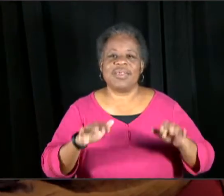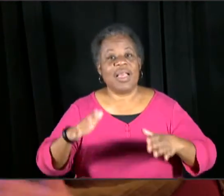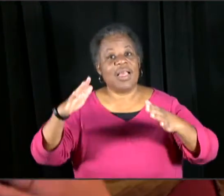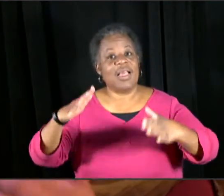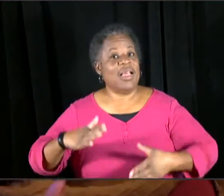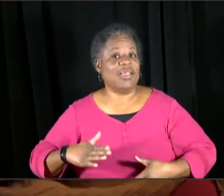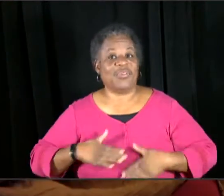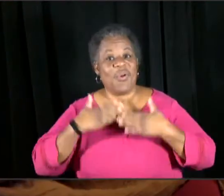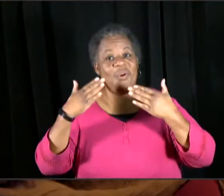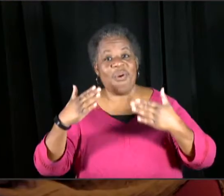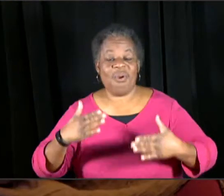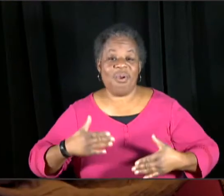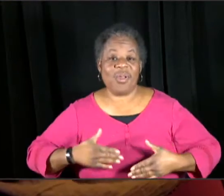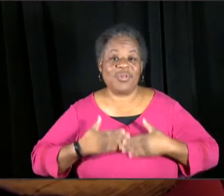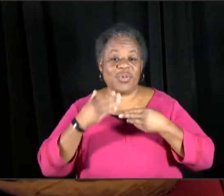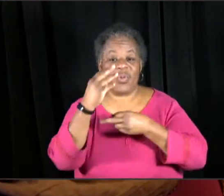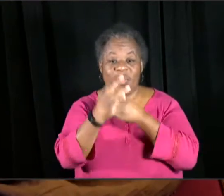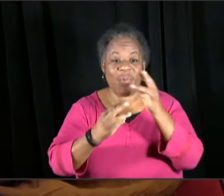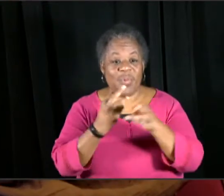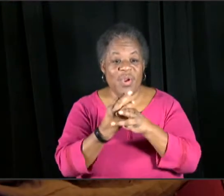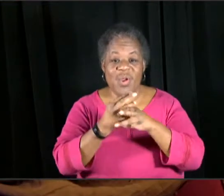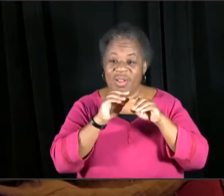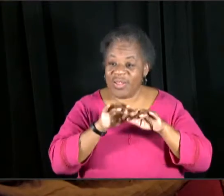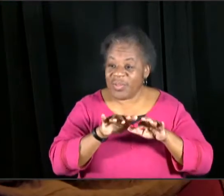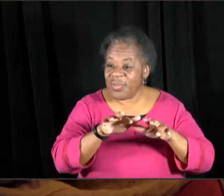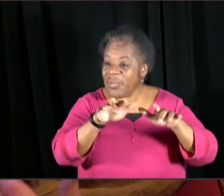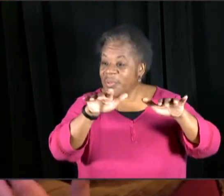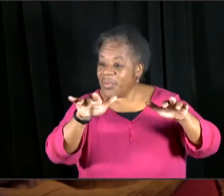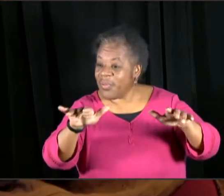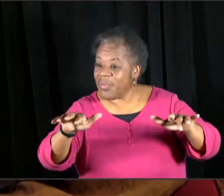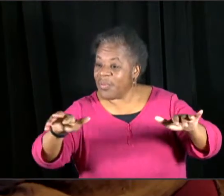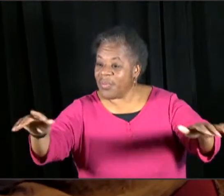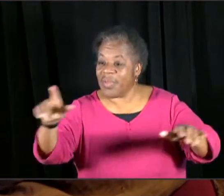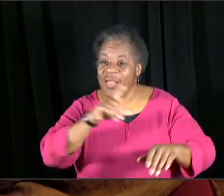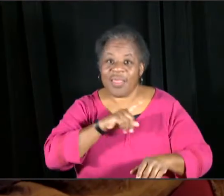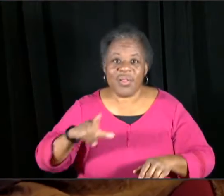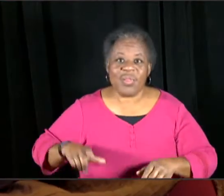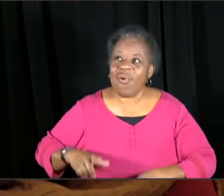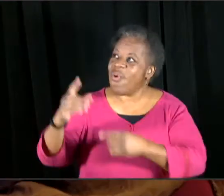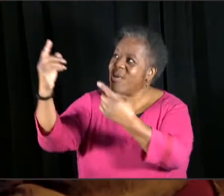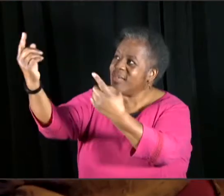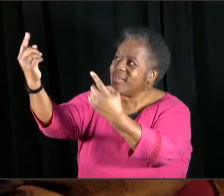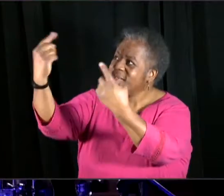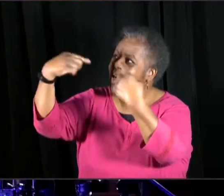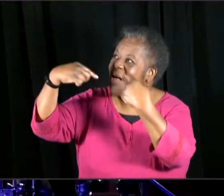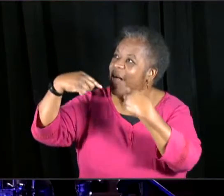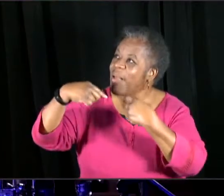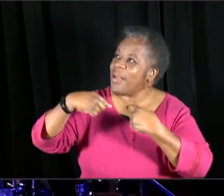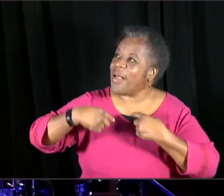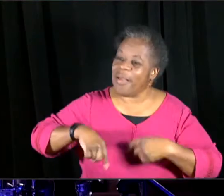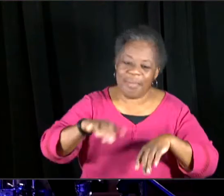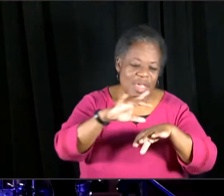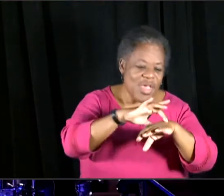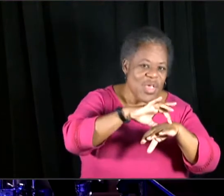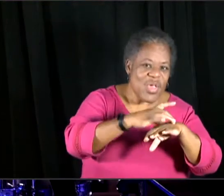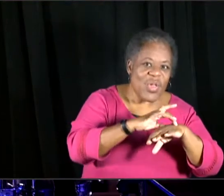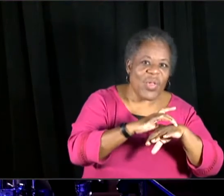Joy to the world, the Lord is come. Let